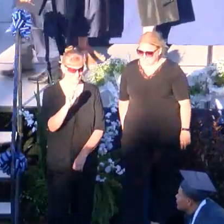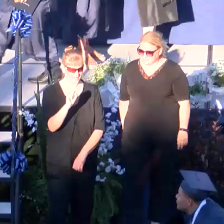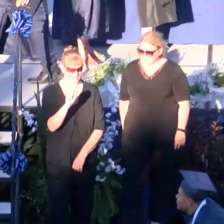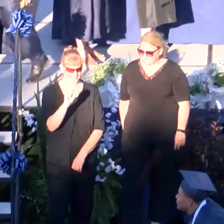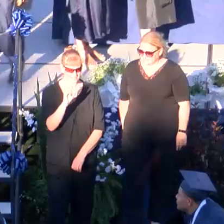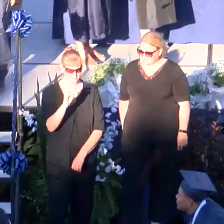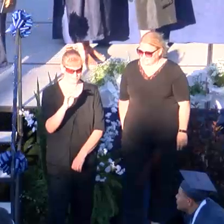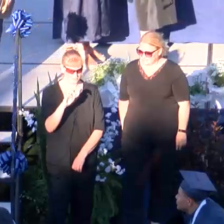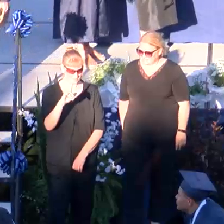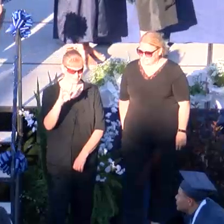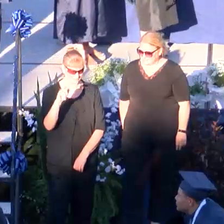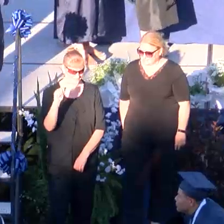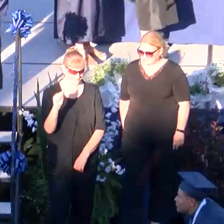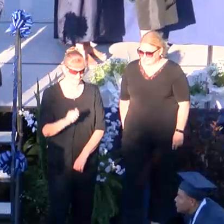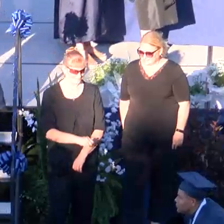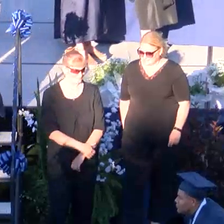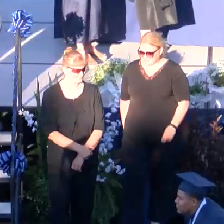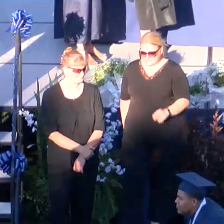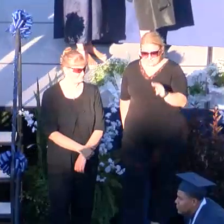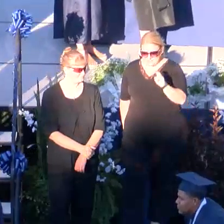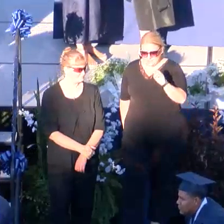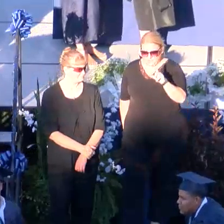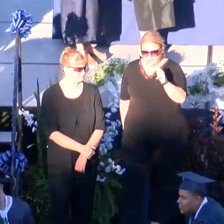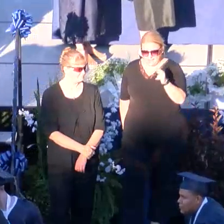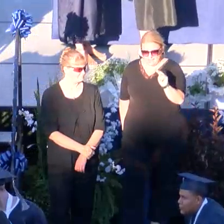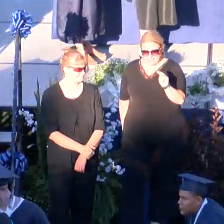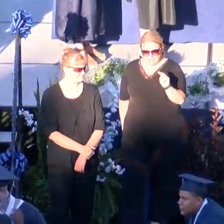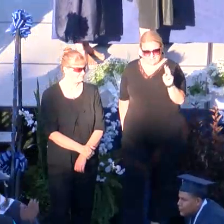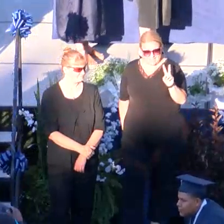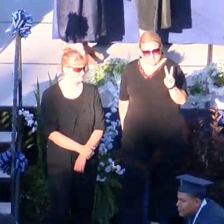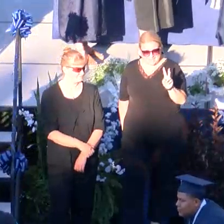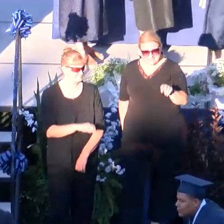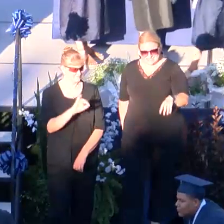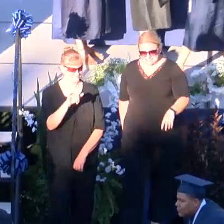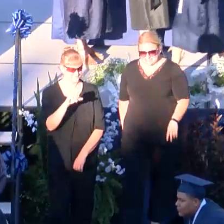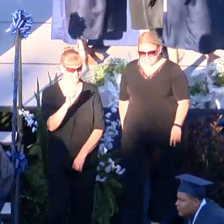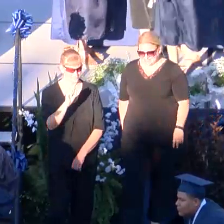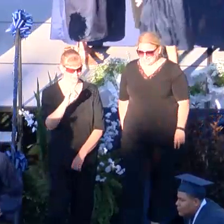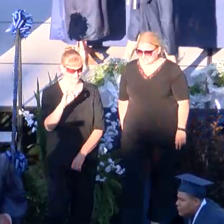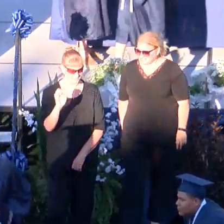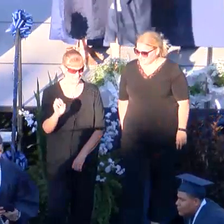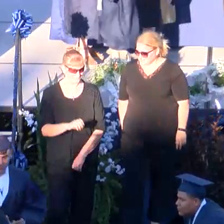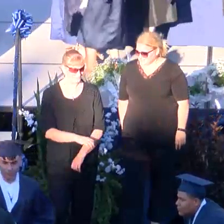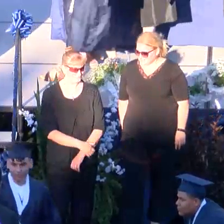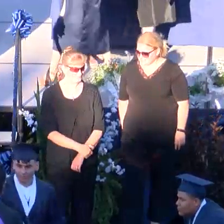Dieses. Nolan Van Deen. Chelsea Arteaga.